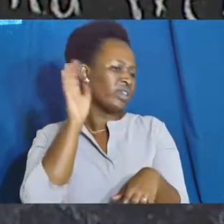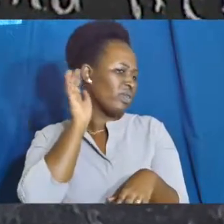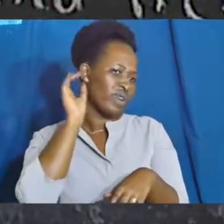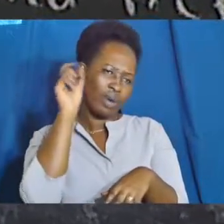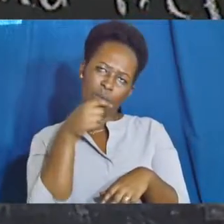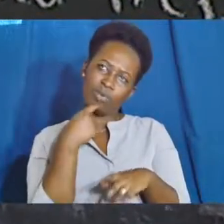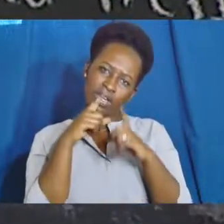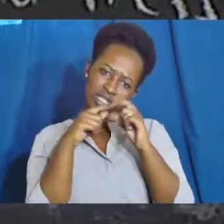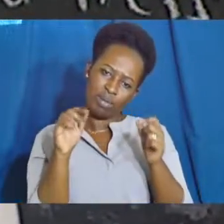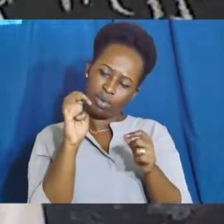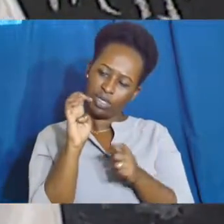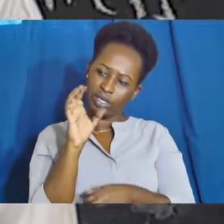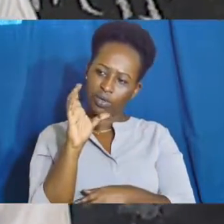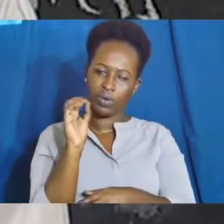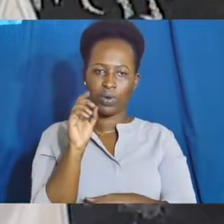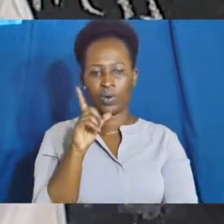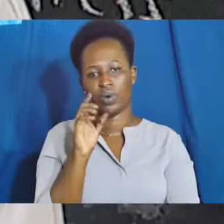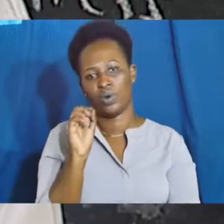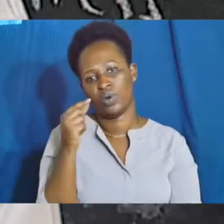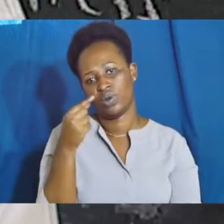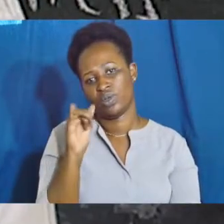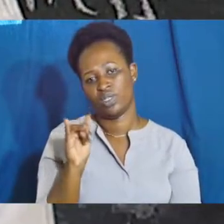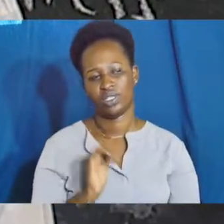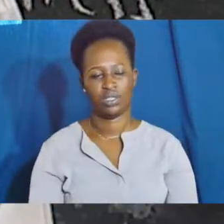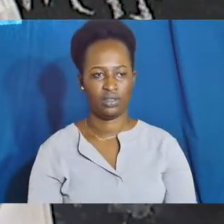about the term ecology?